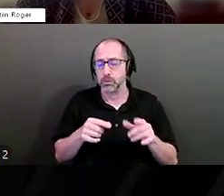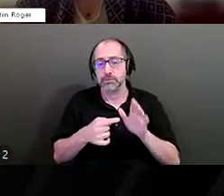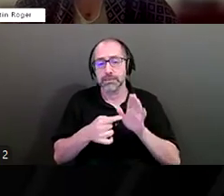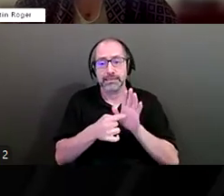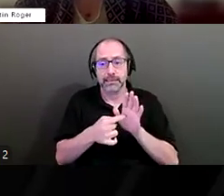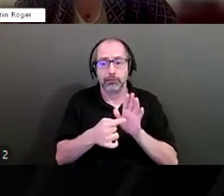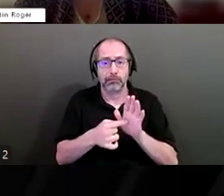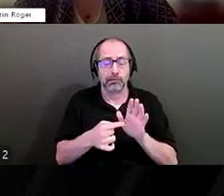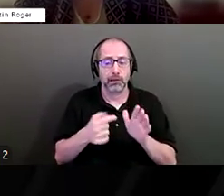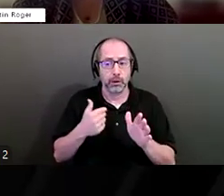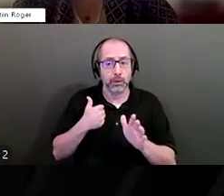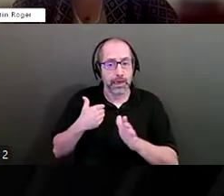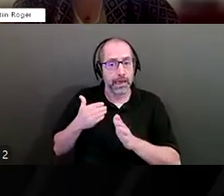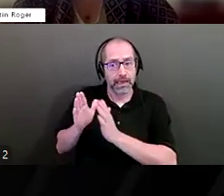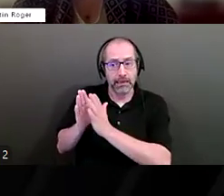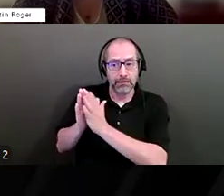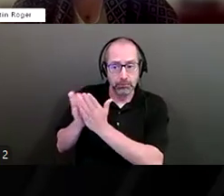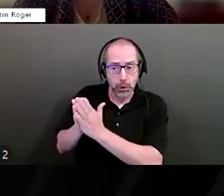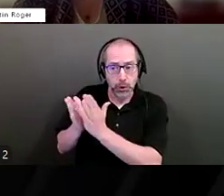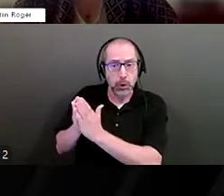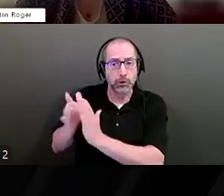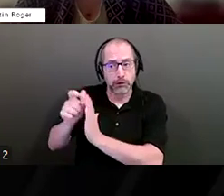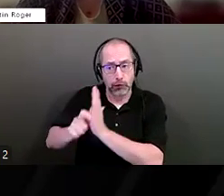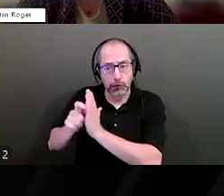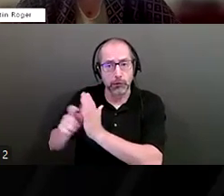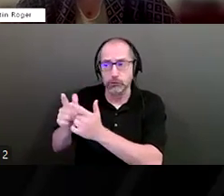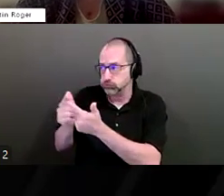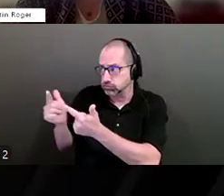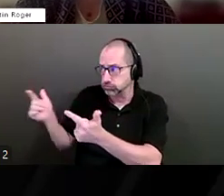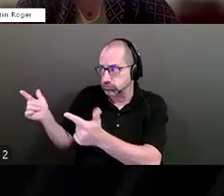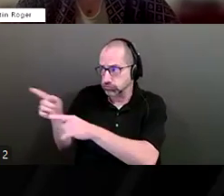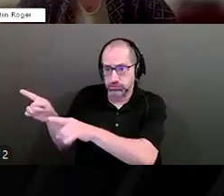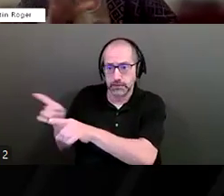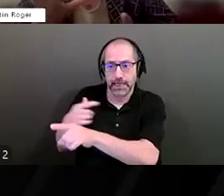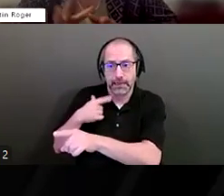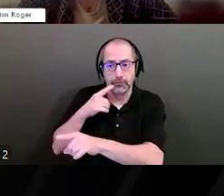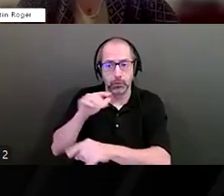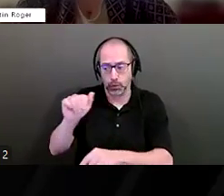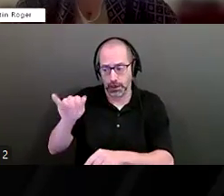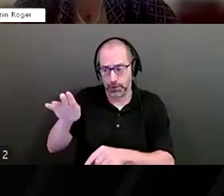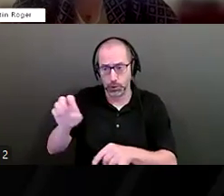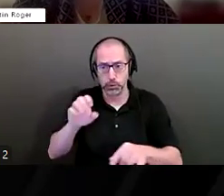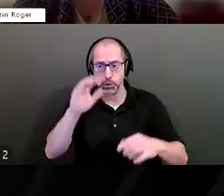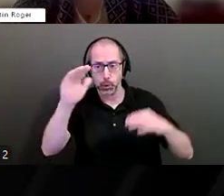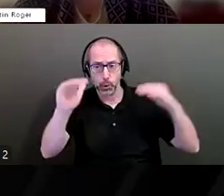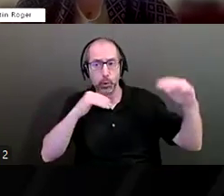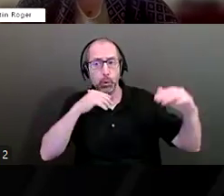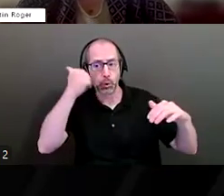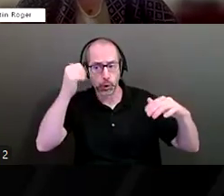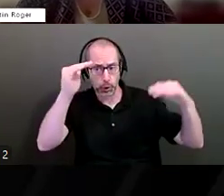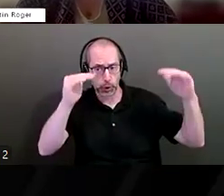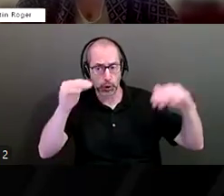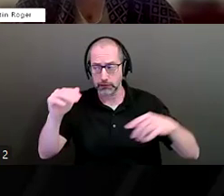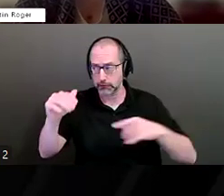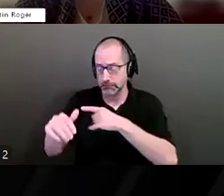because there is a fair bit of really excellent literature out there, so just about abuse of older adults in general.